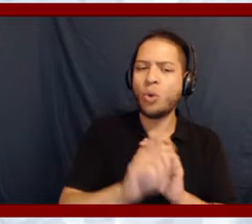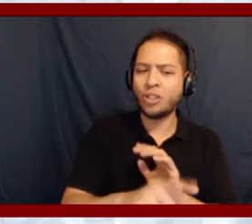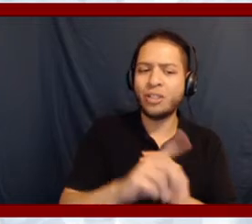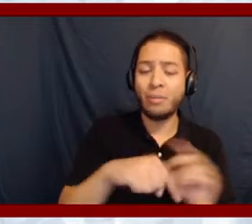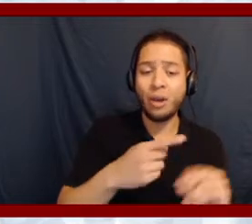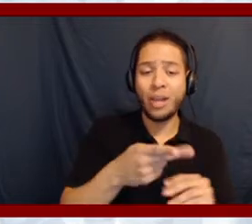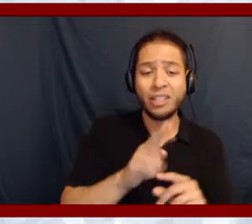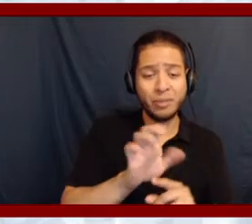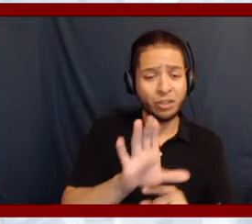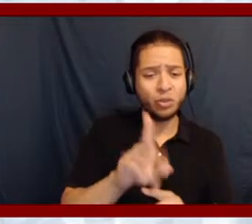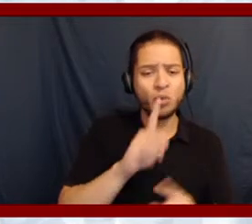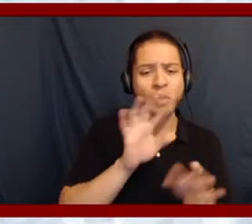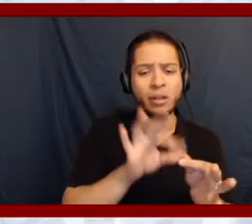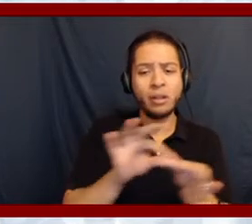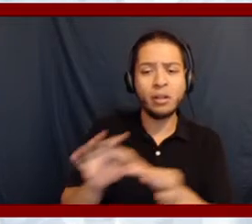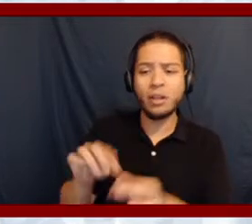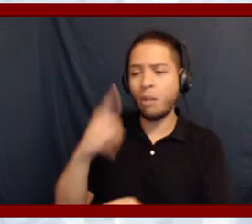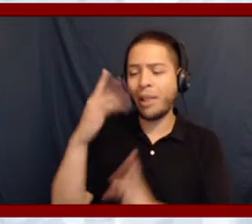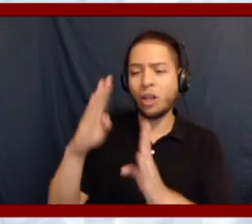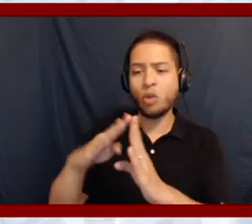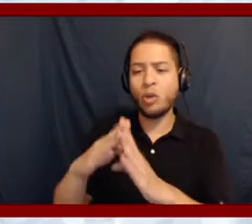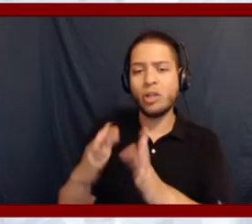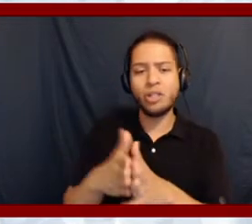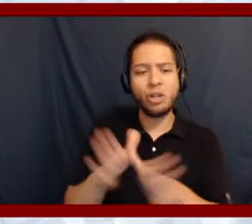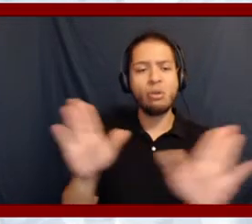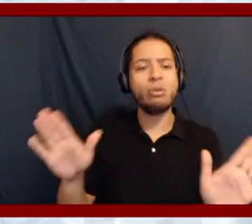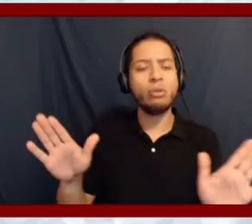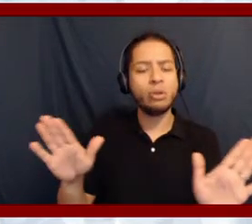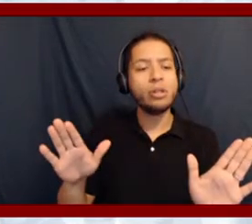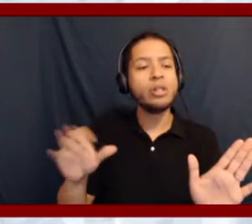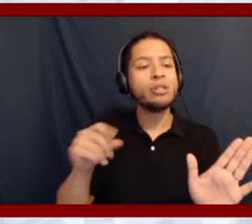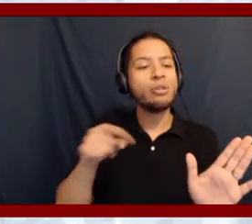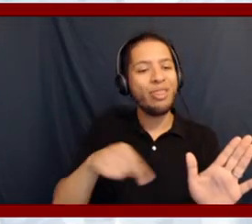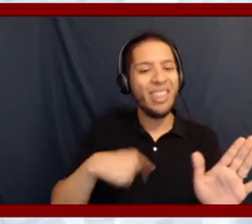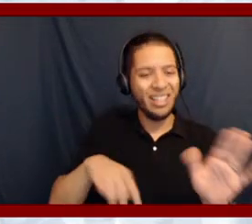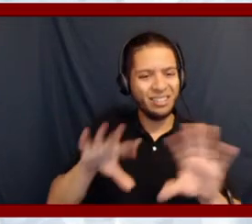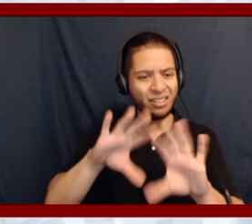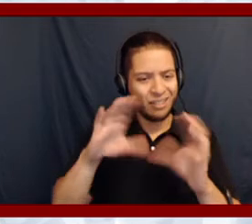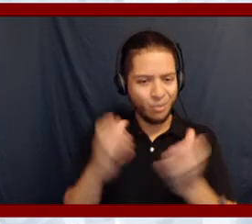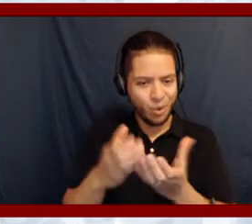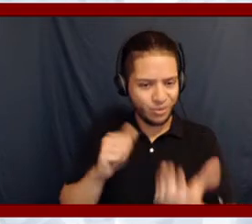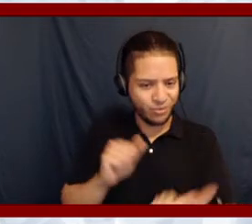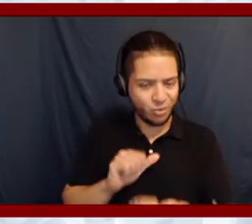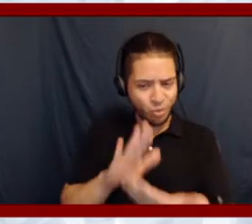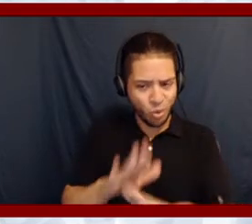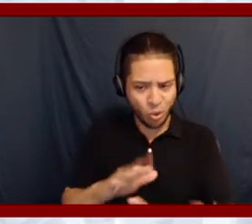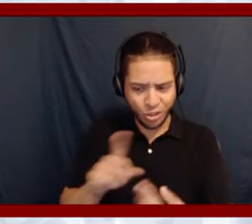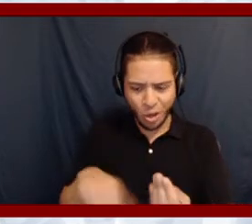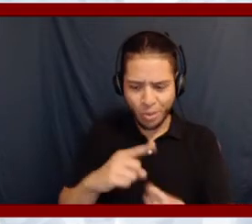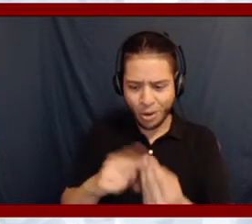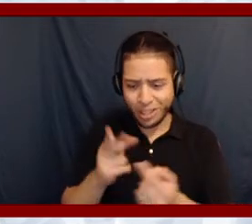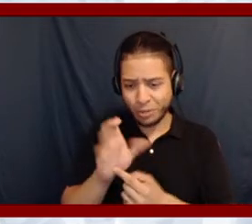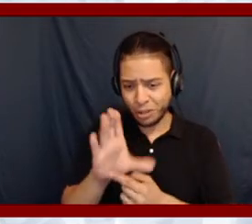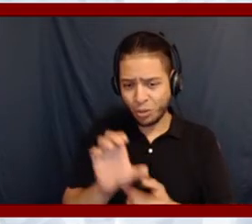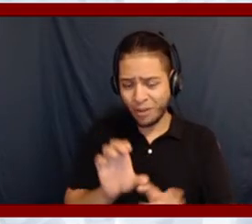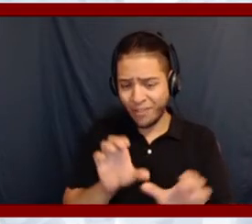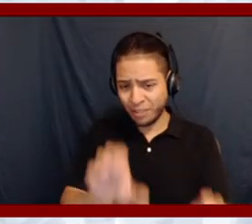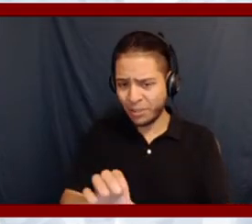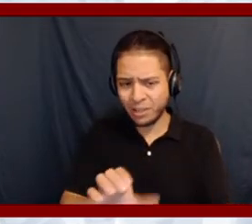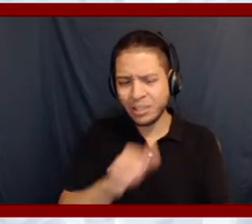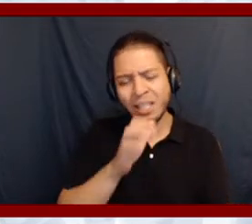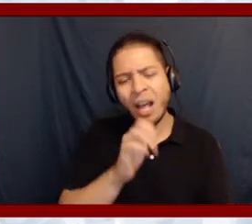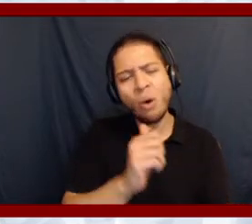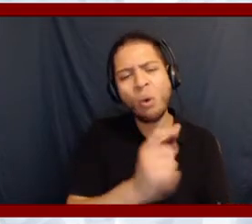at it as a comprehensive approach of not only investing in HBCUs, but investing in the